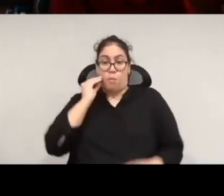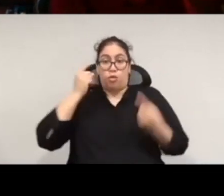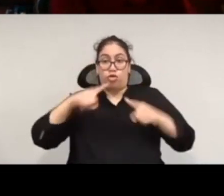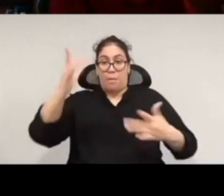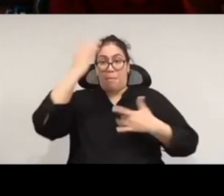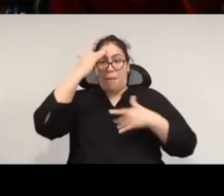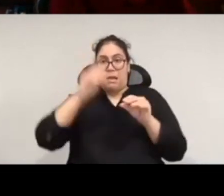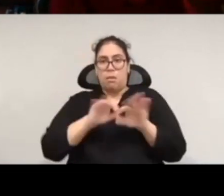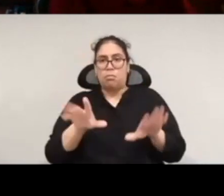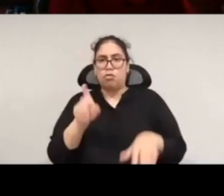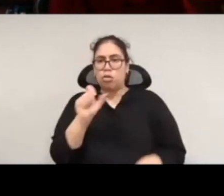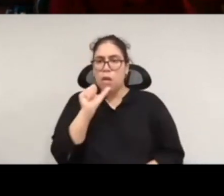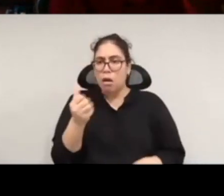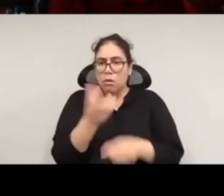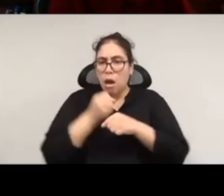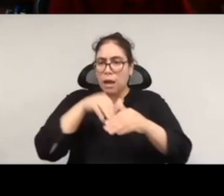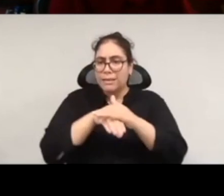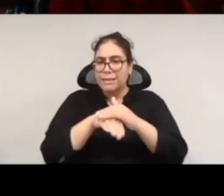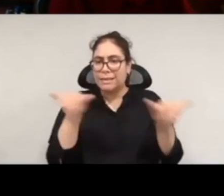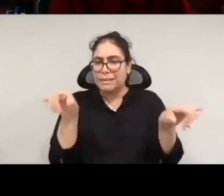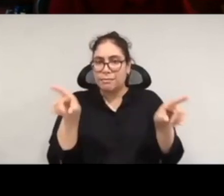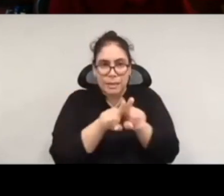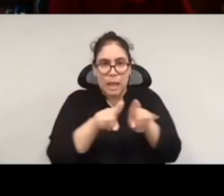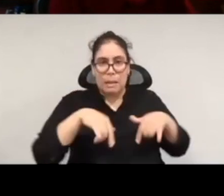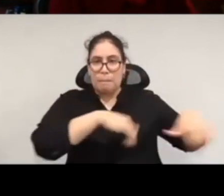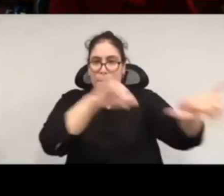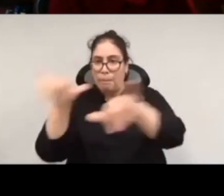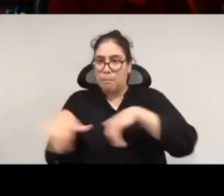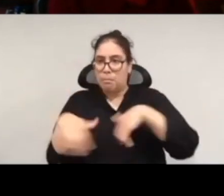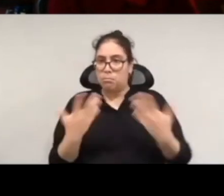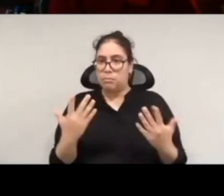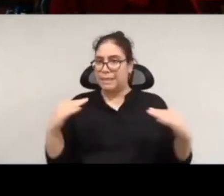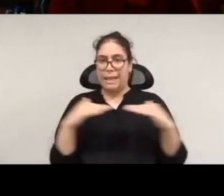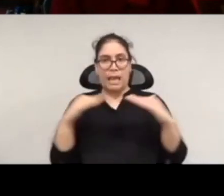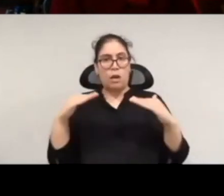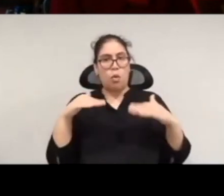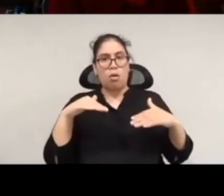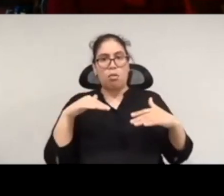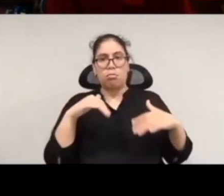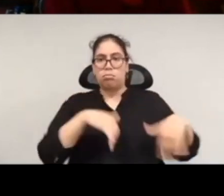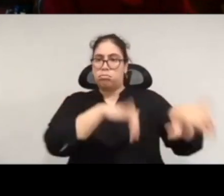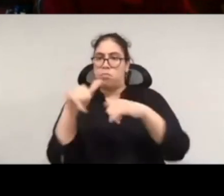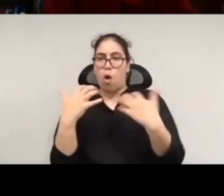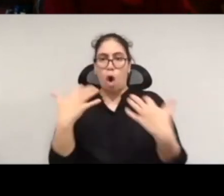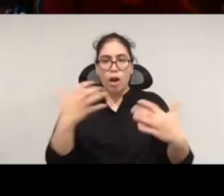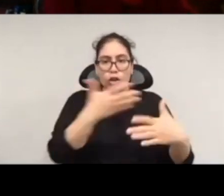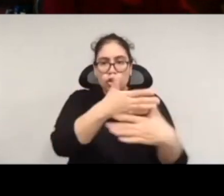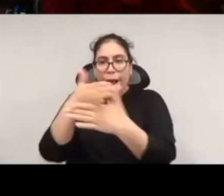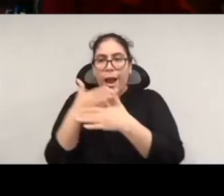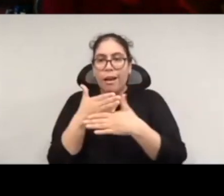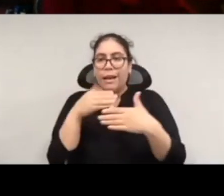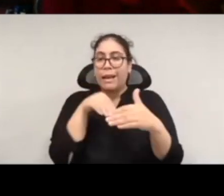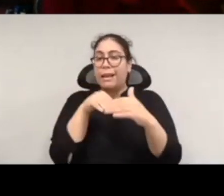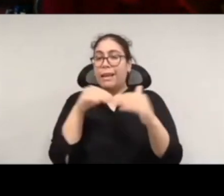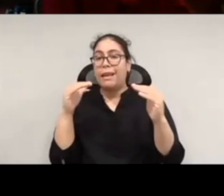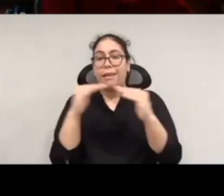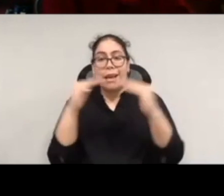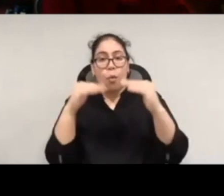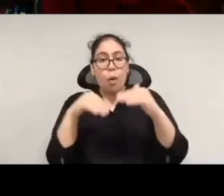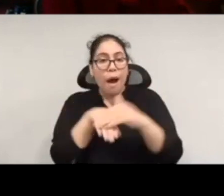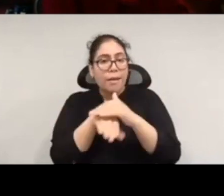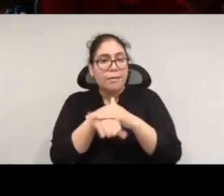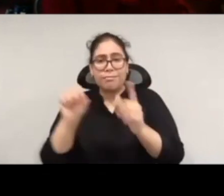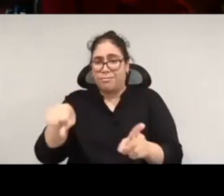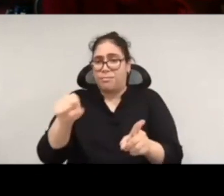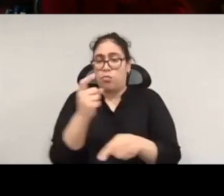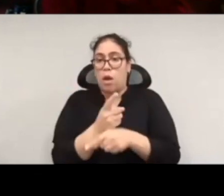access to all the same things everyone else is enjoying? It's equal audience share and equal access. And yes, you're absolutely correct. And by the way, a lot of people